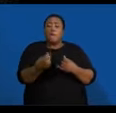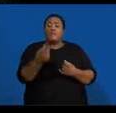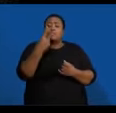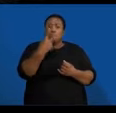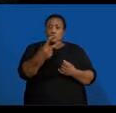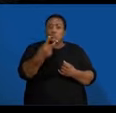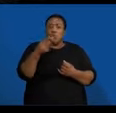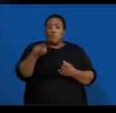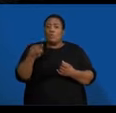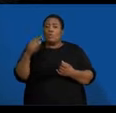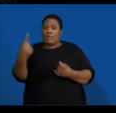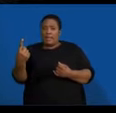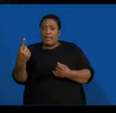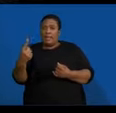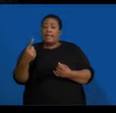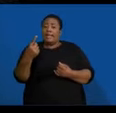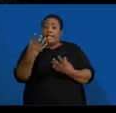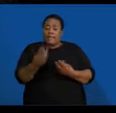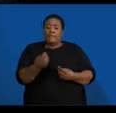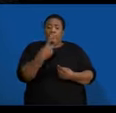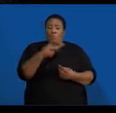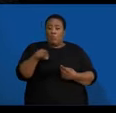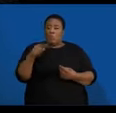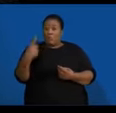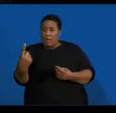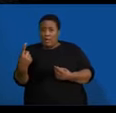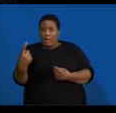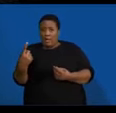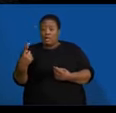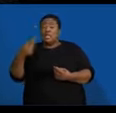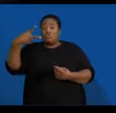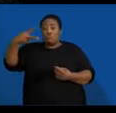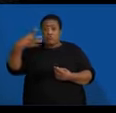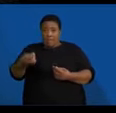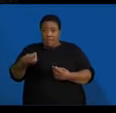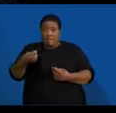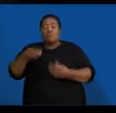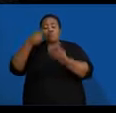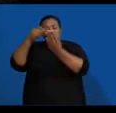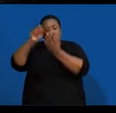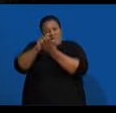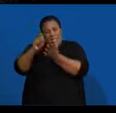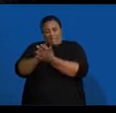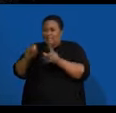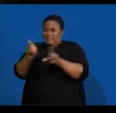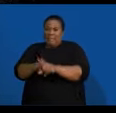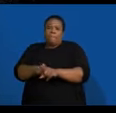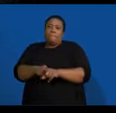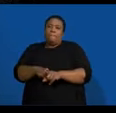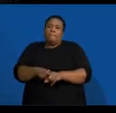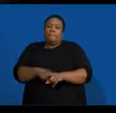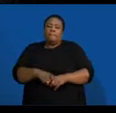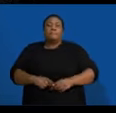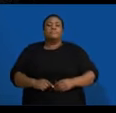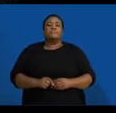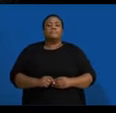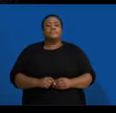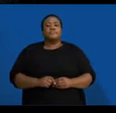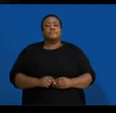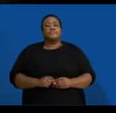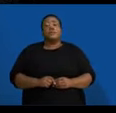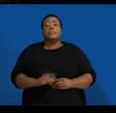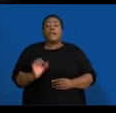write 2.1 twice. And then show all your working because that's where your marks are. And then also the very